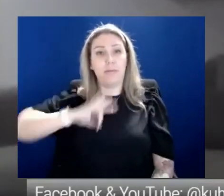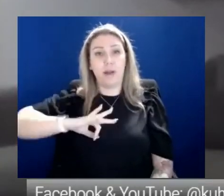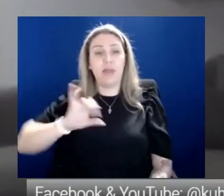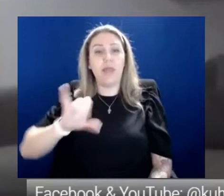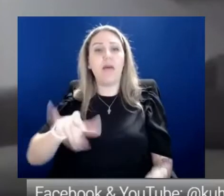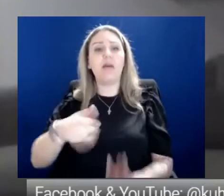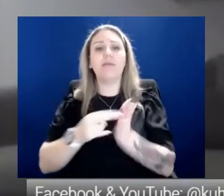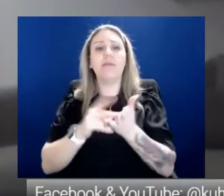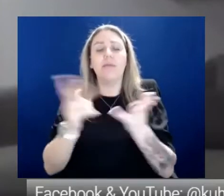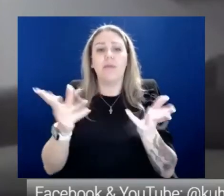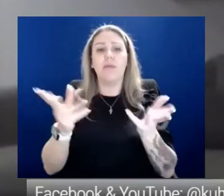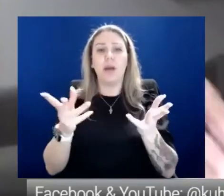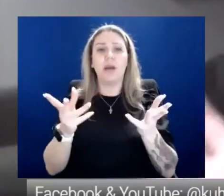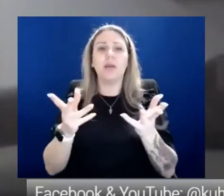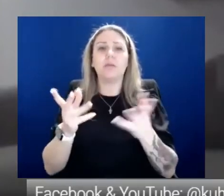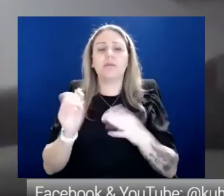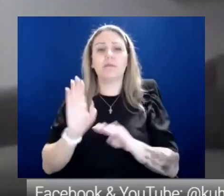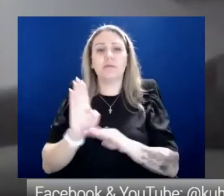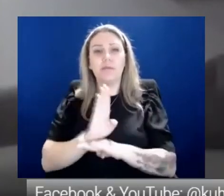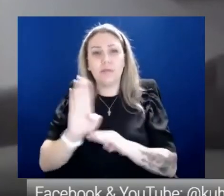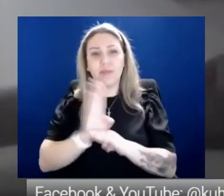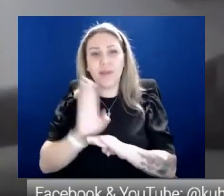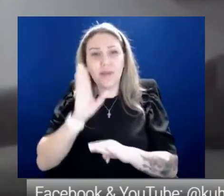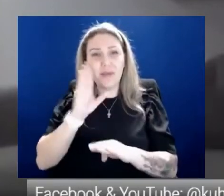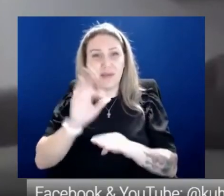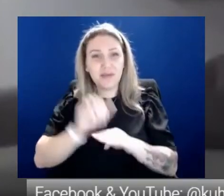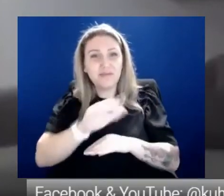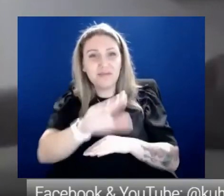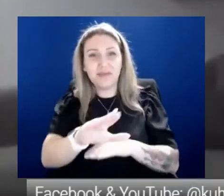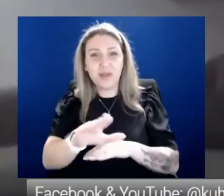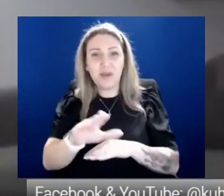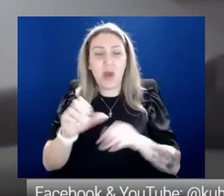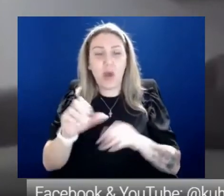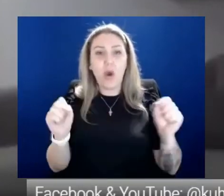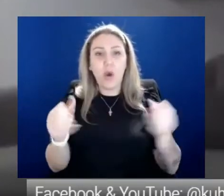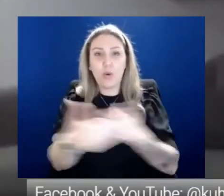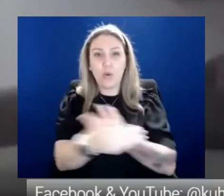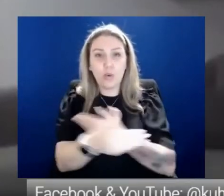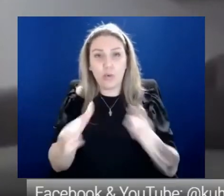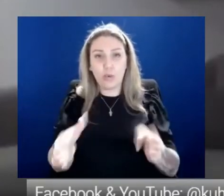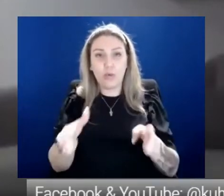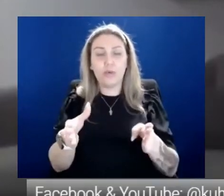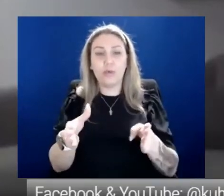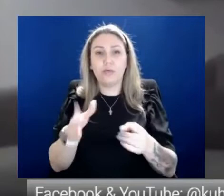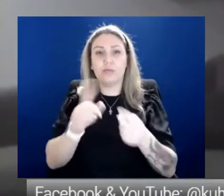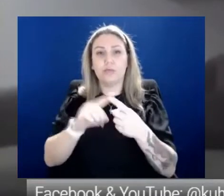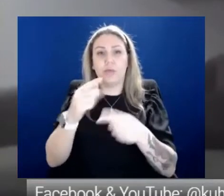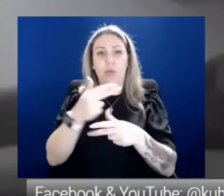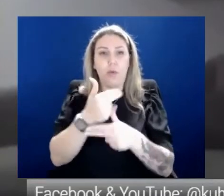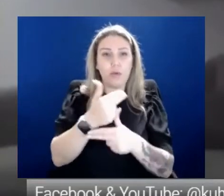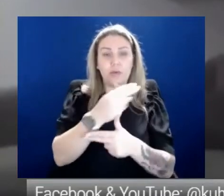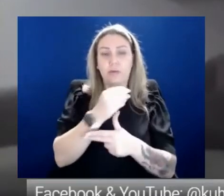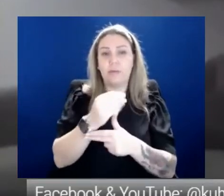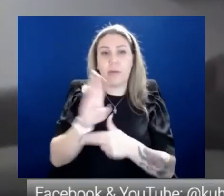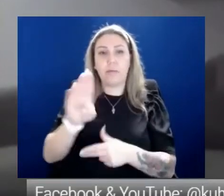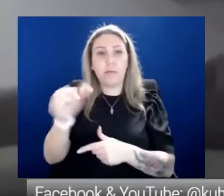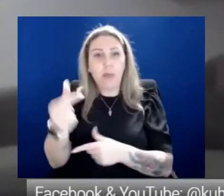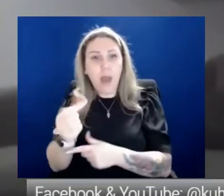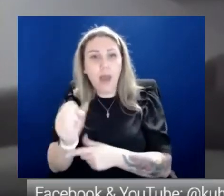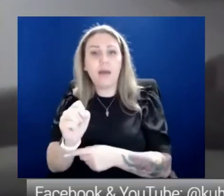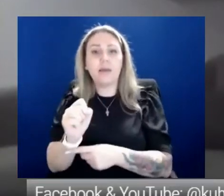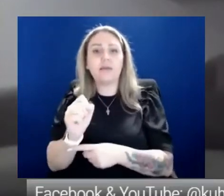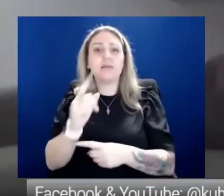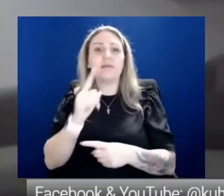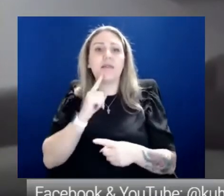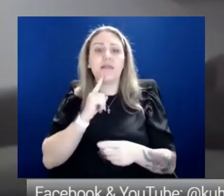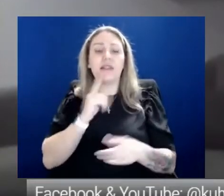basically is a company that will ship a cooler to my hotel and bags for the milk, and I just have to pack it up and